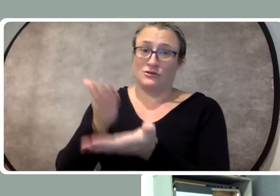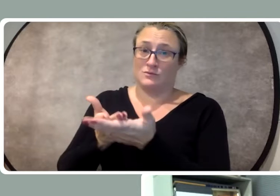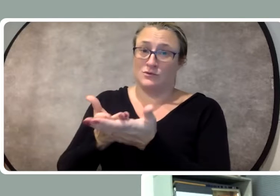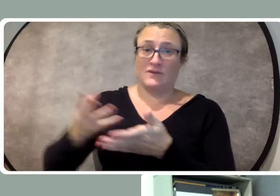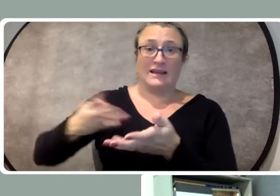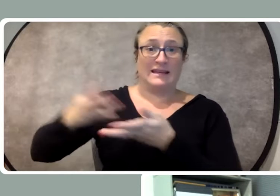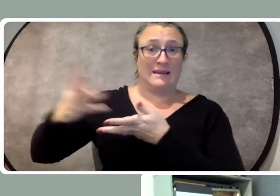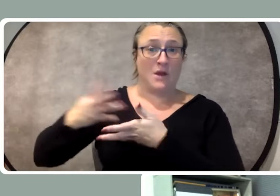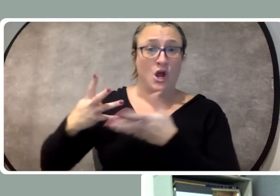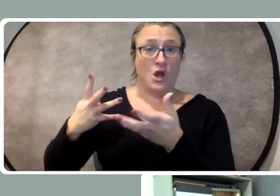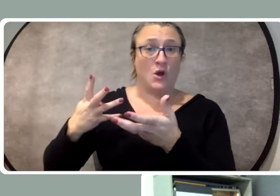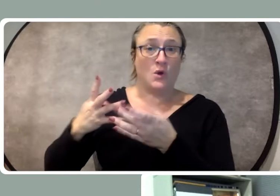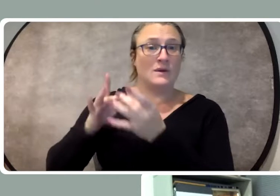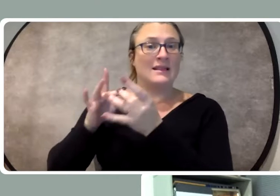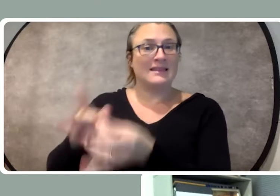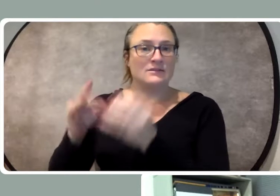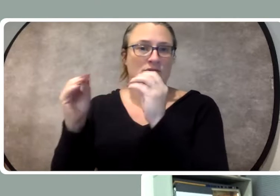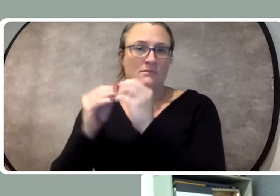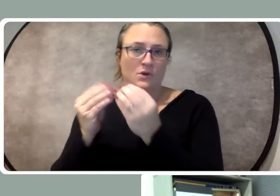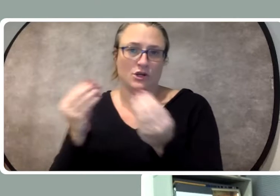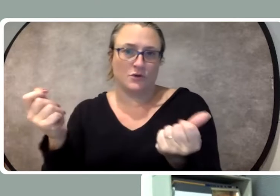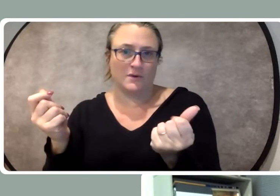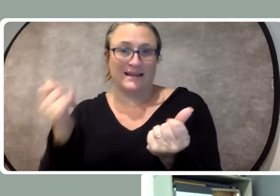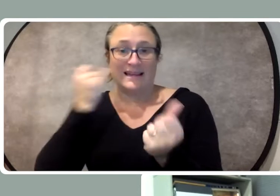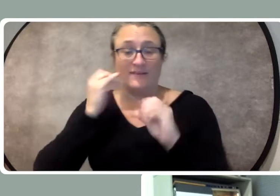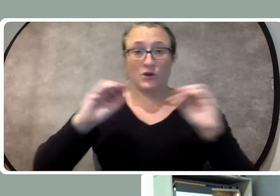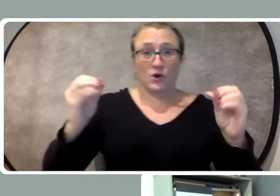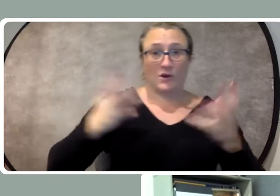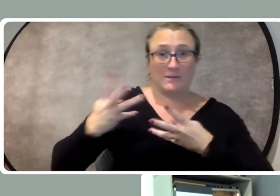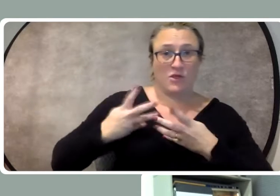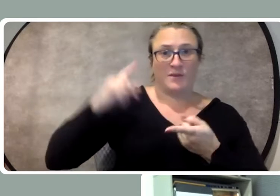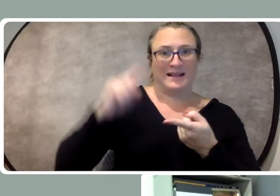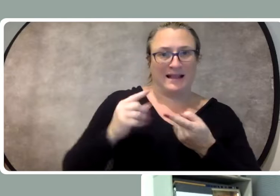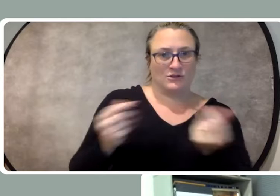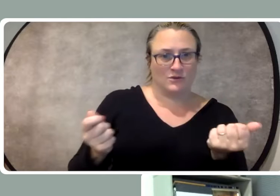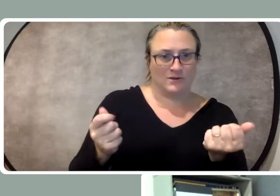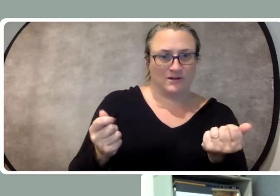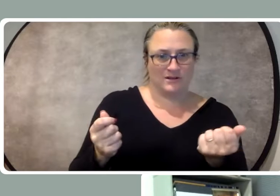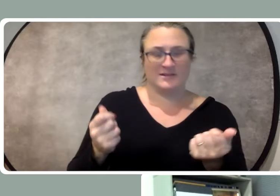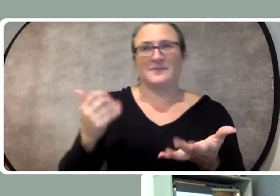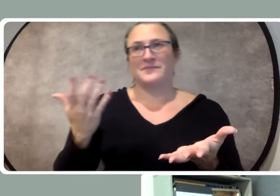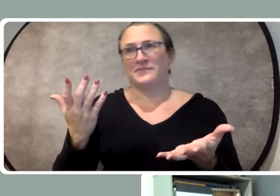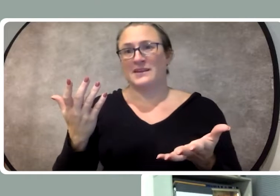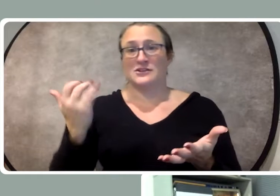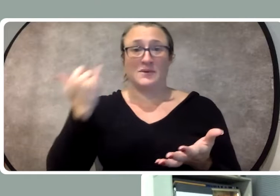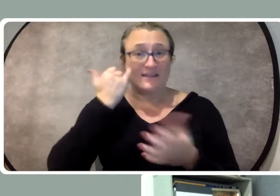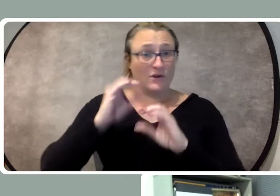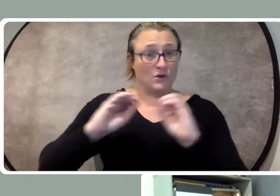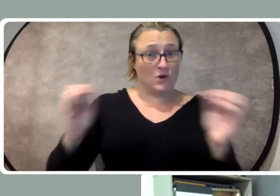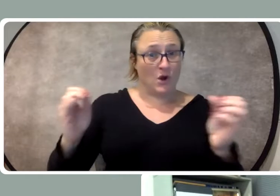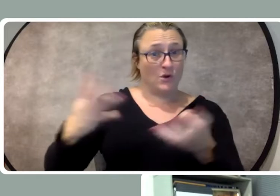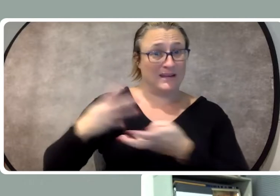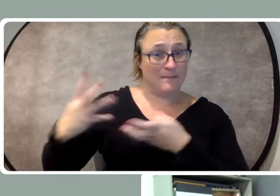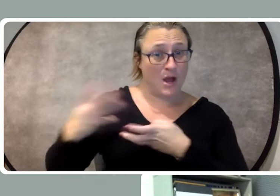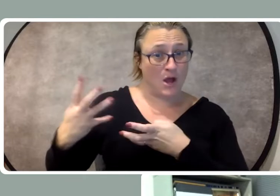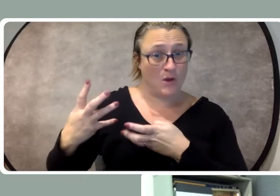to more cures than patients who don't get chemotherapy. So the risk of recurrence in, a